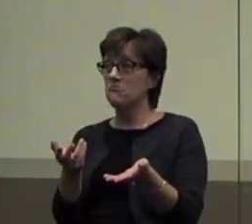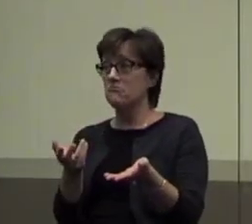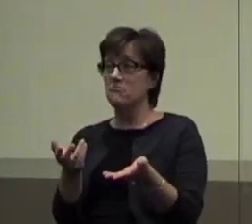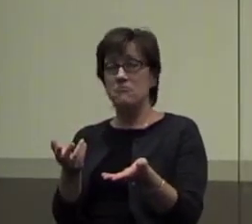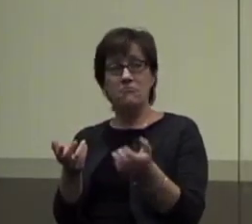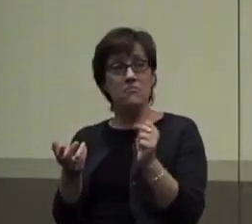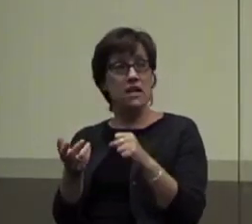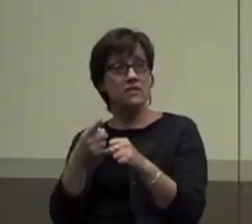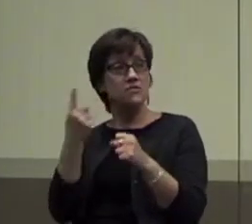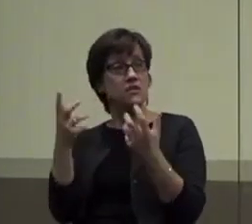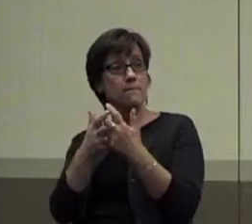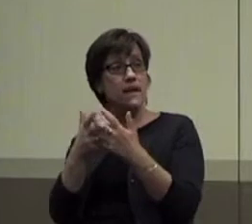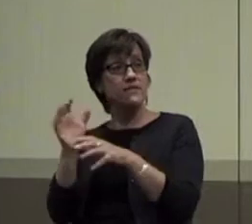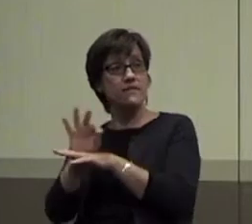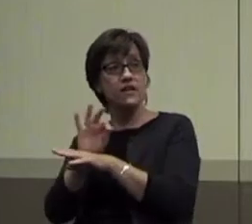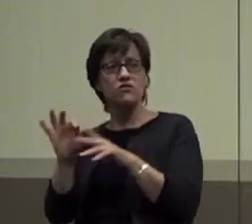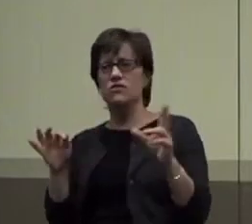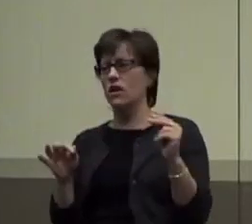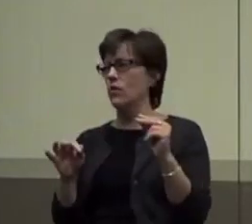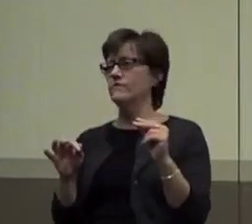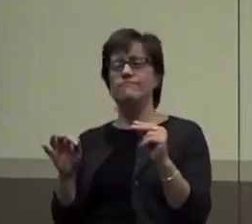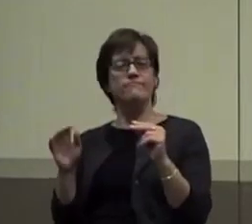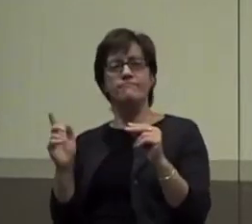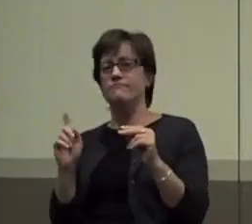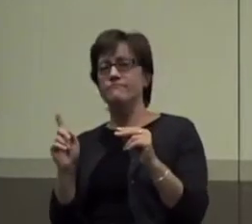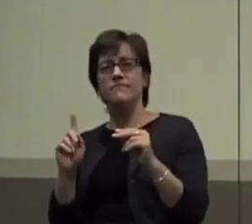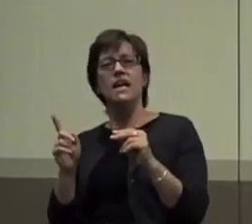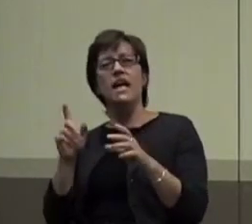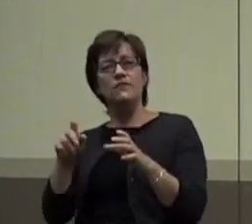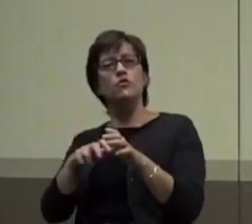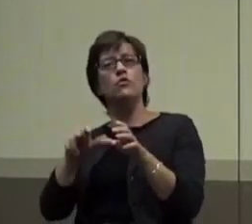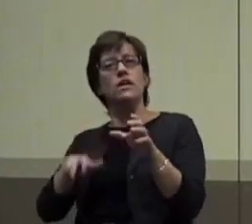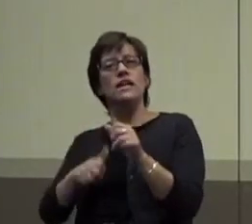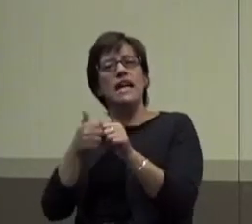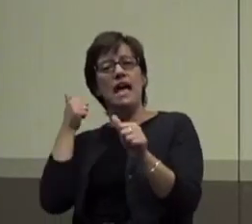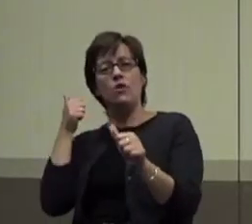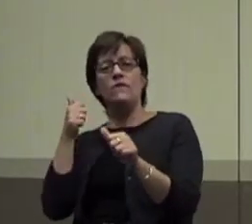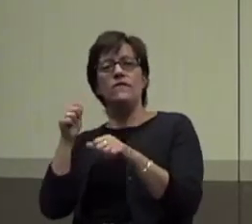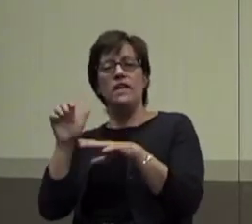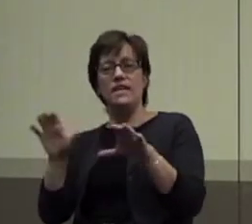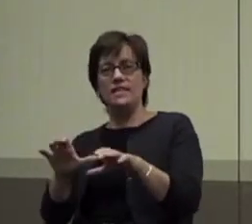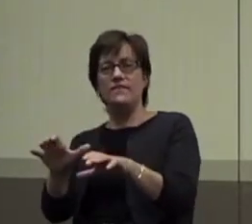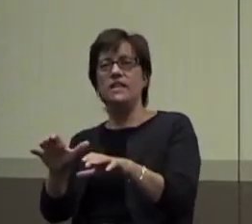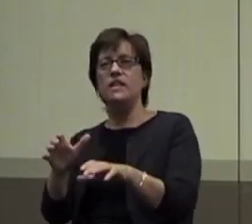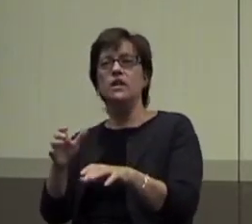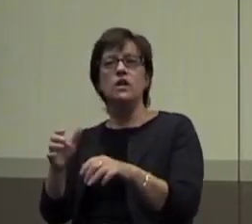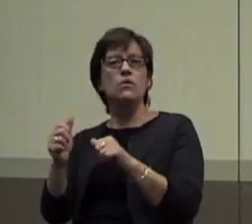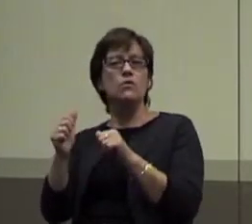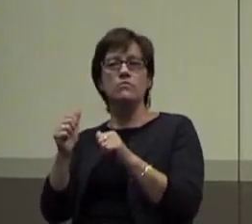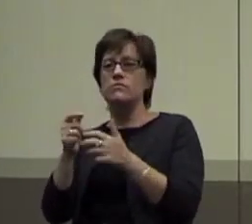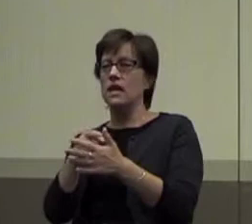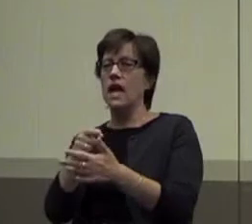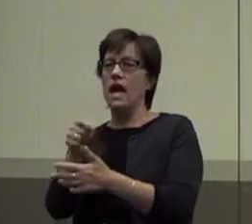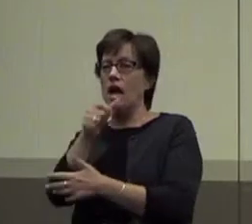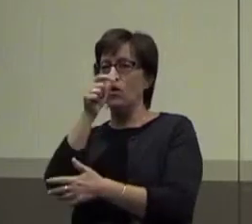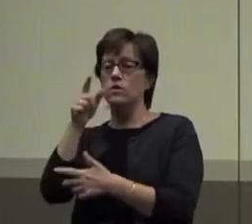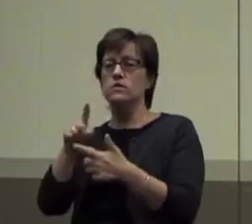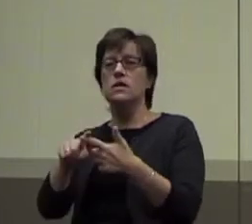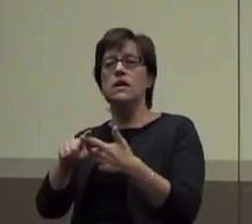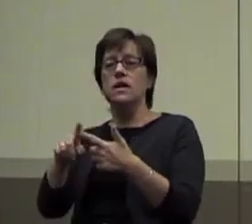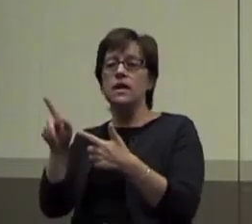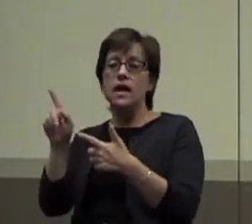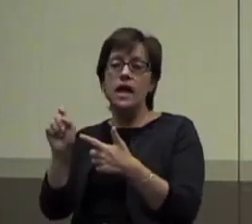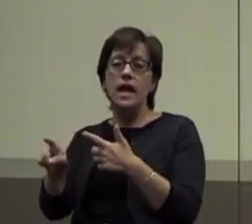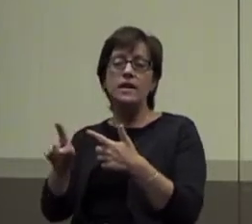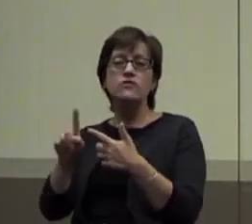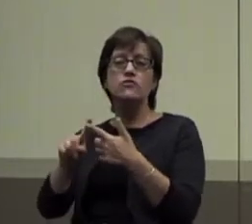Somebody said yes. Did it match the function? No, it needs to get her out of the activity. So we're going to not keep that one. Asked to write